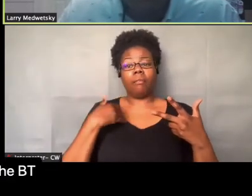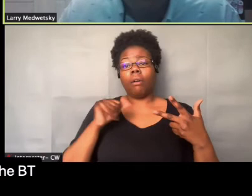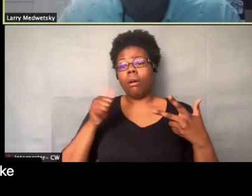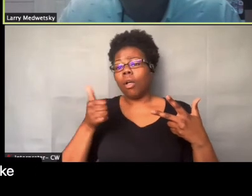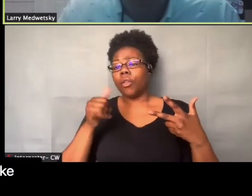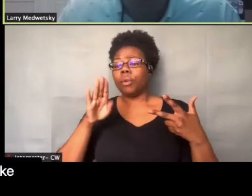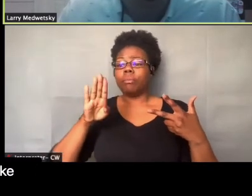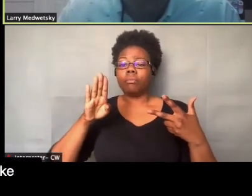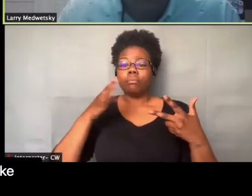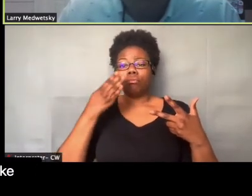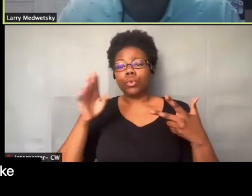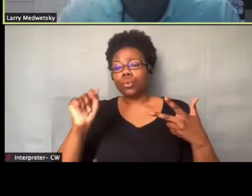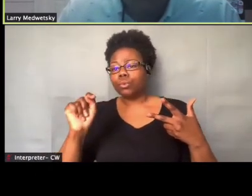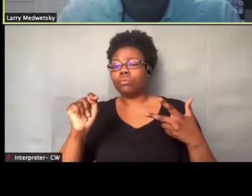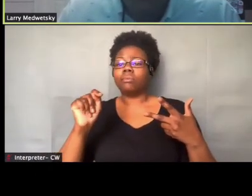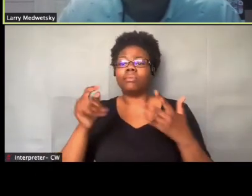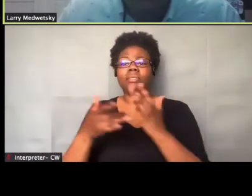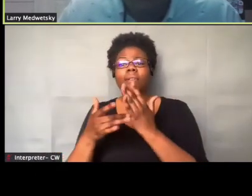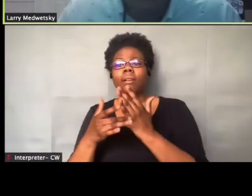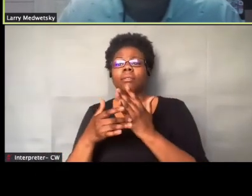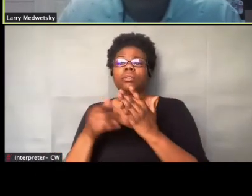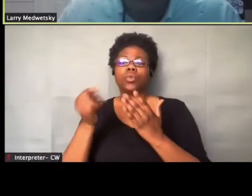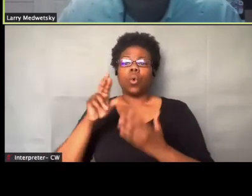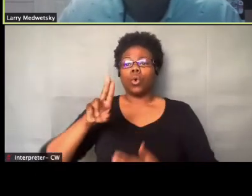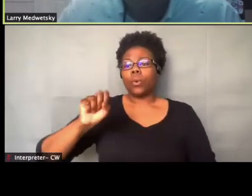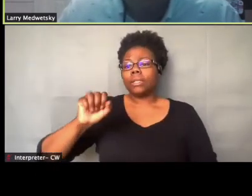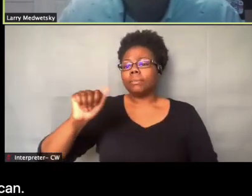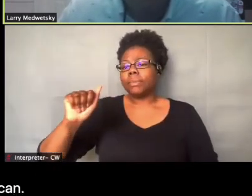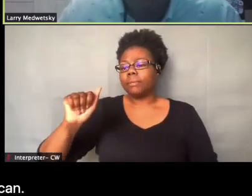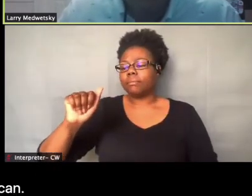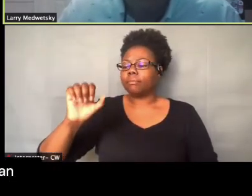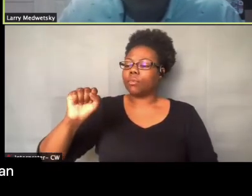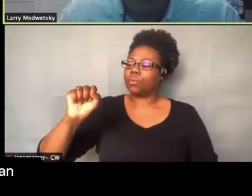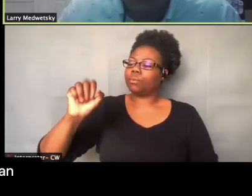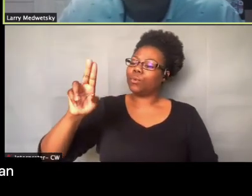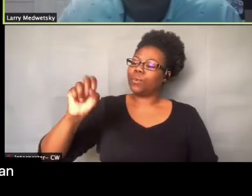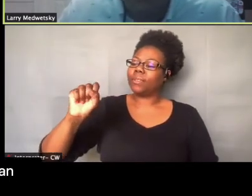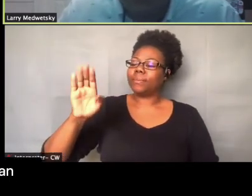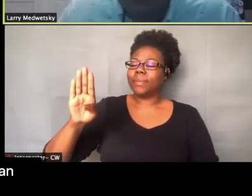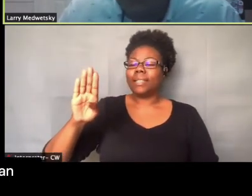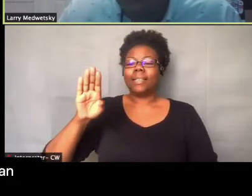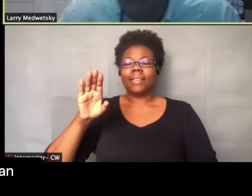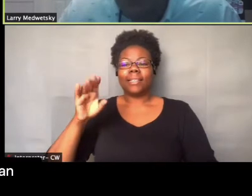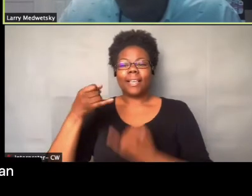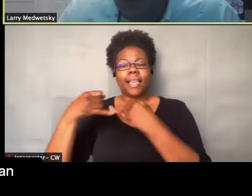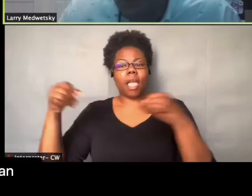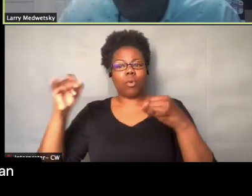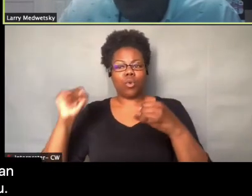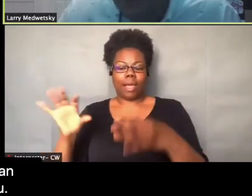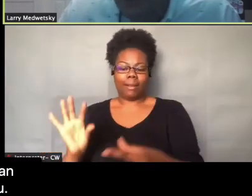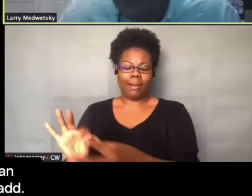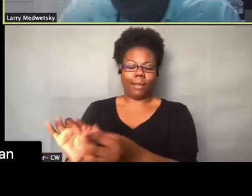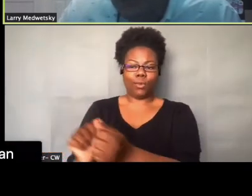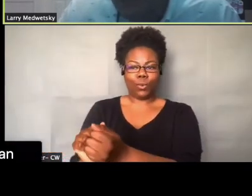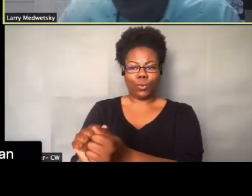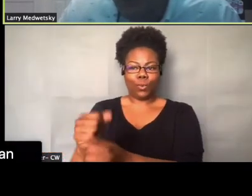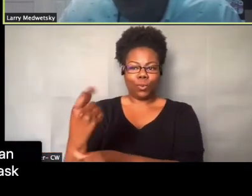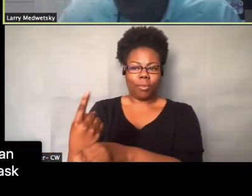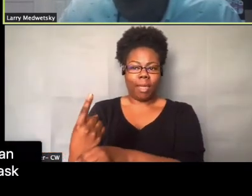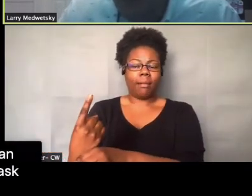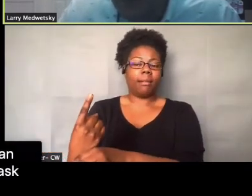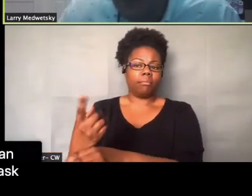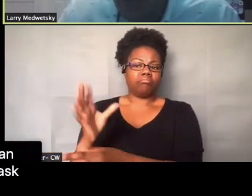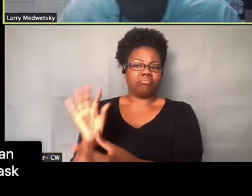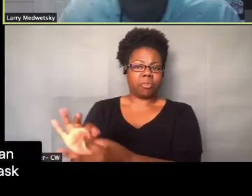pen. Or with the Marvel hearing aids, as I said, you can connect directly to the devices even without the radio pen. So here's a picture